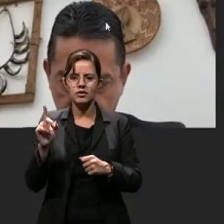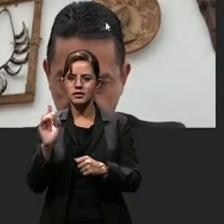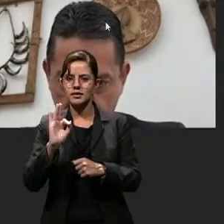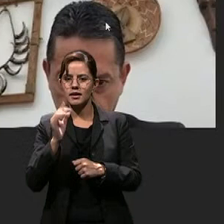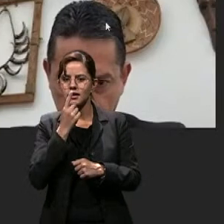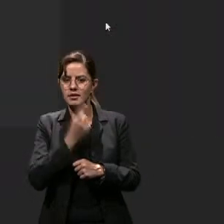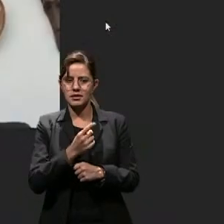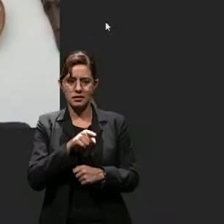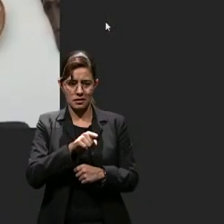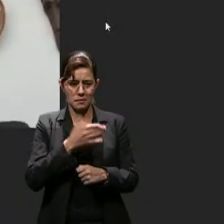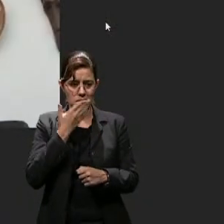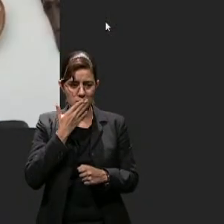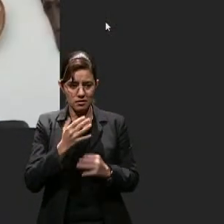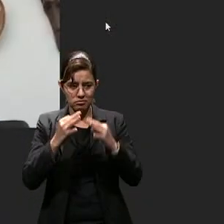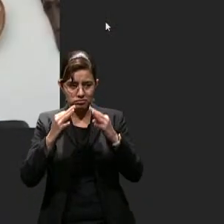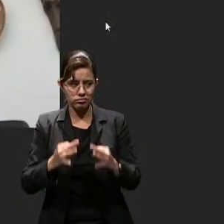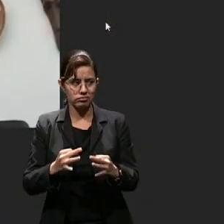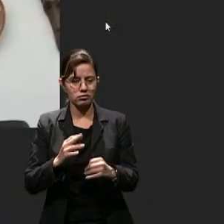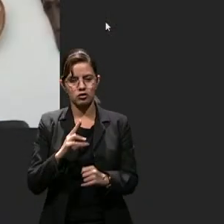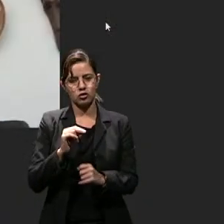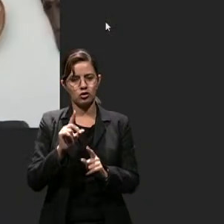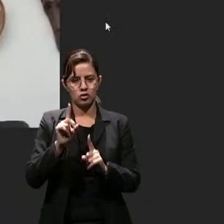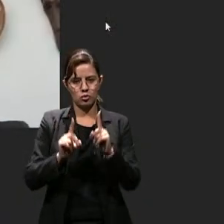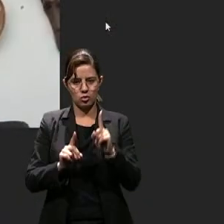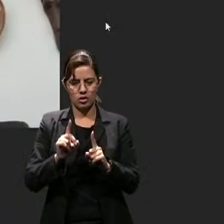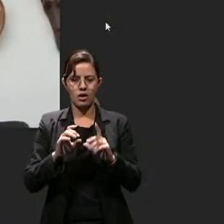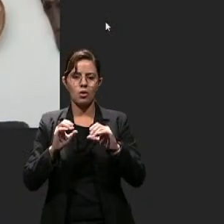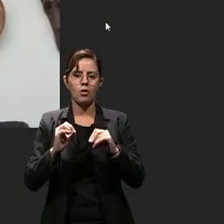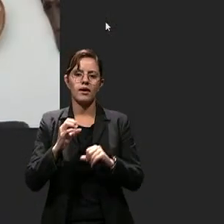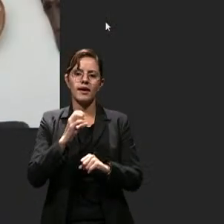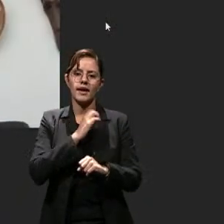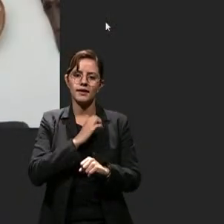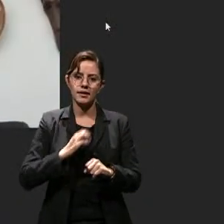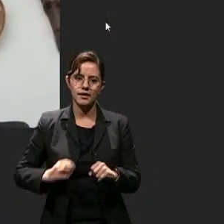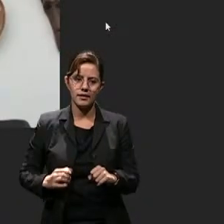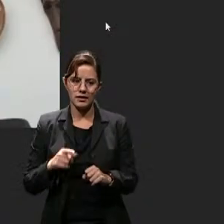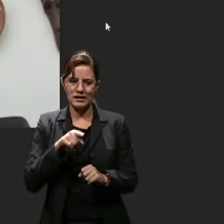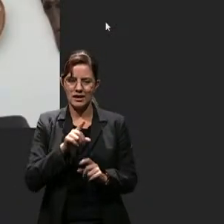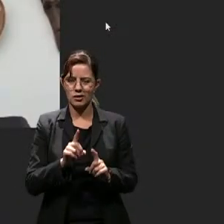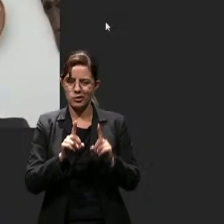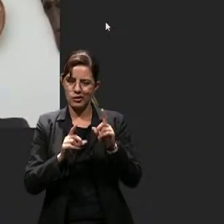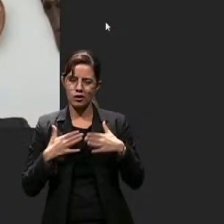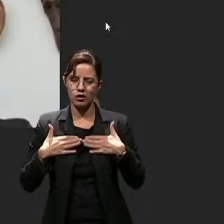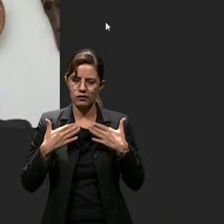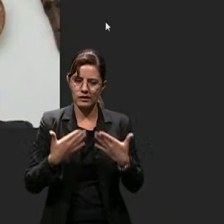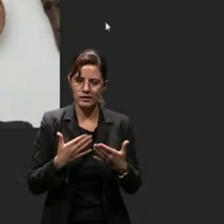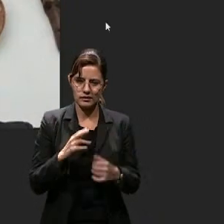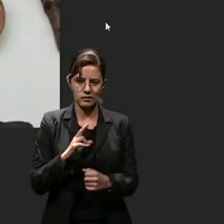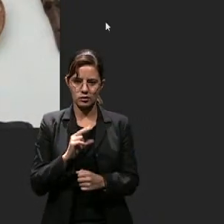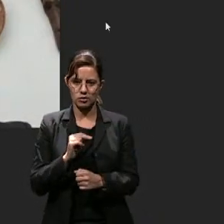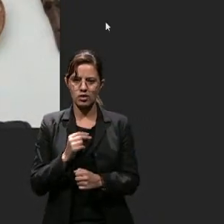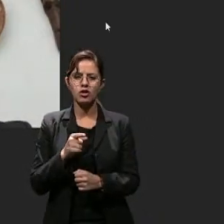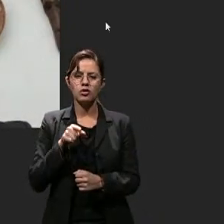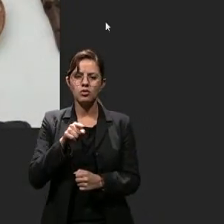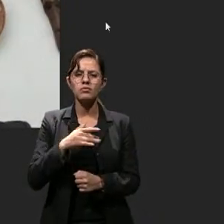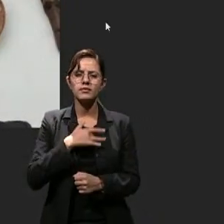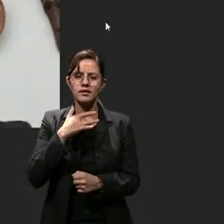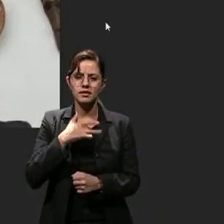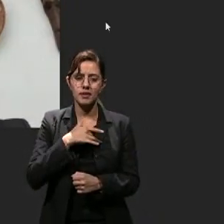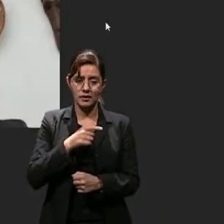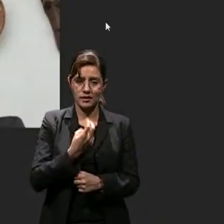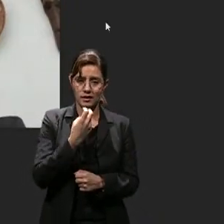question elections, question candidates. What do you see in